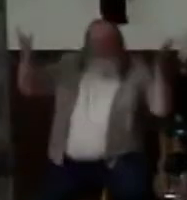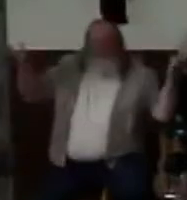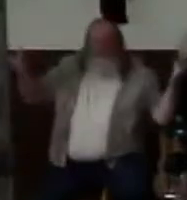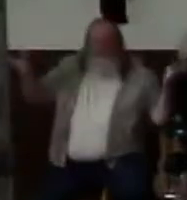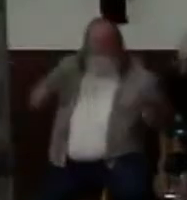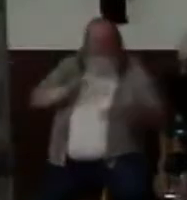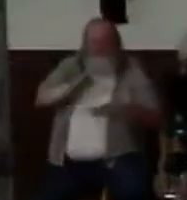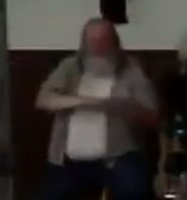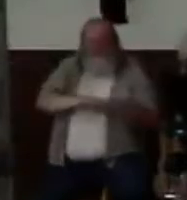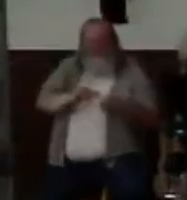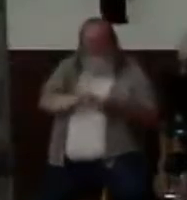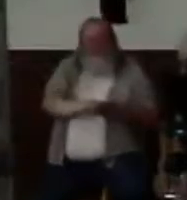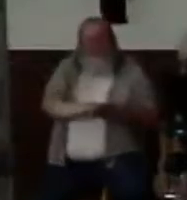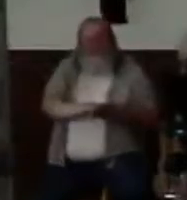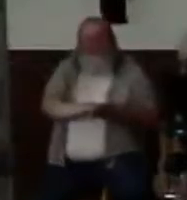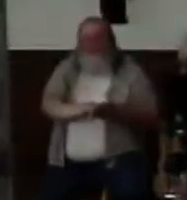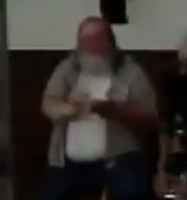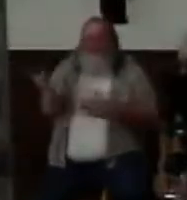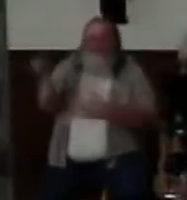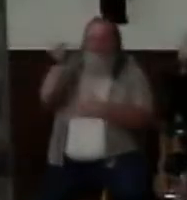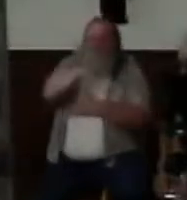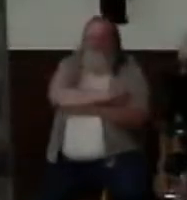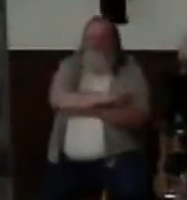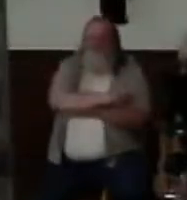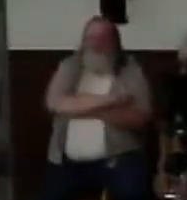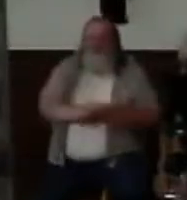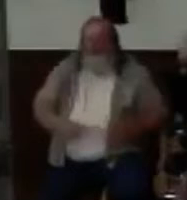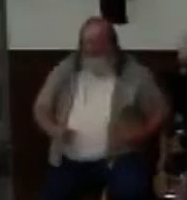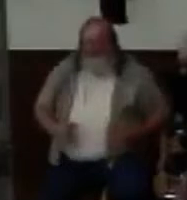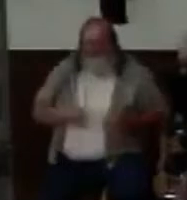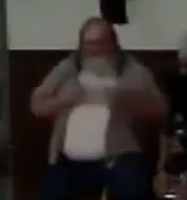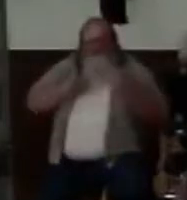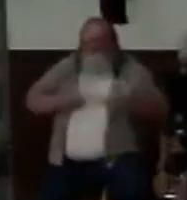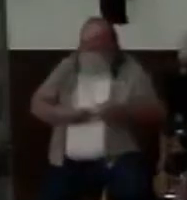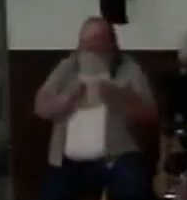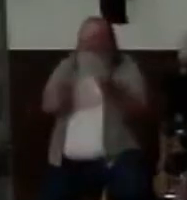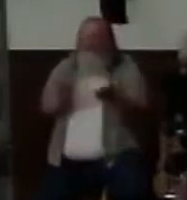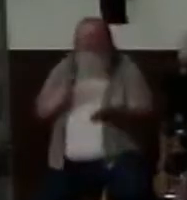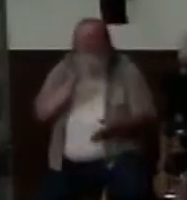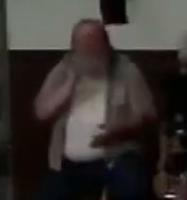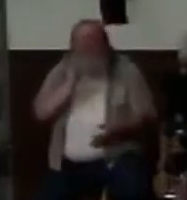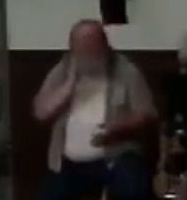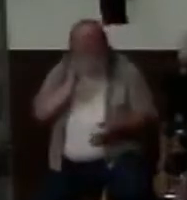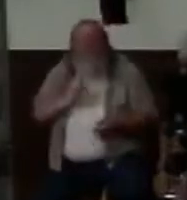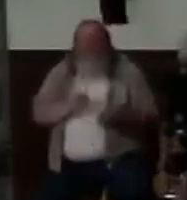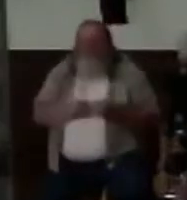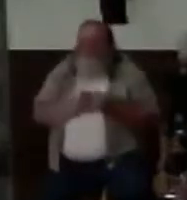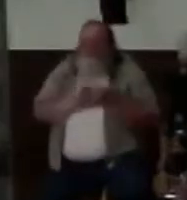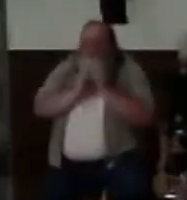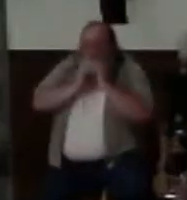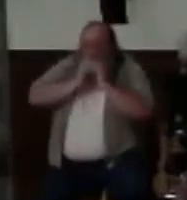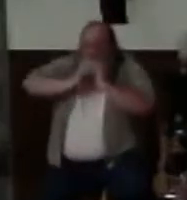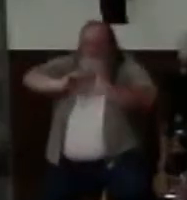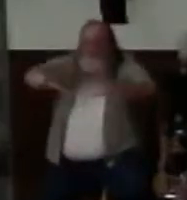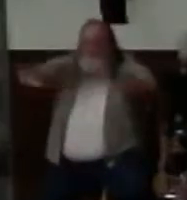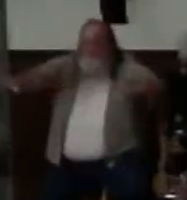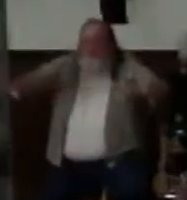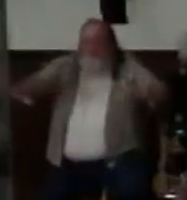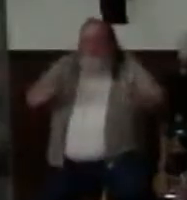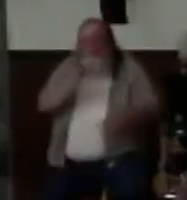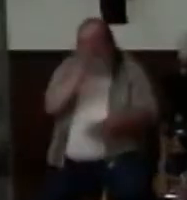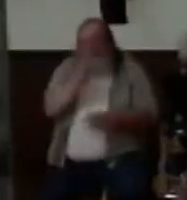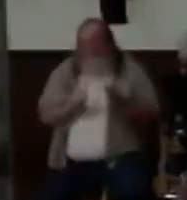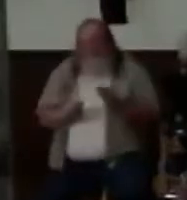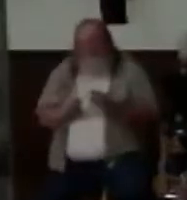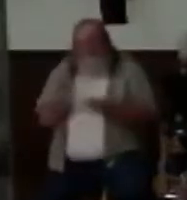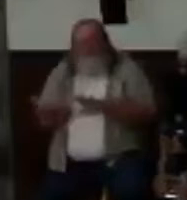day, life-giving waters will flow out of Jerusalem, half toward the Dead Sea and half toward the